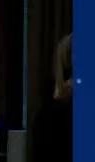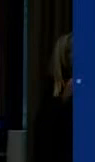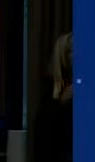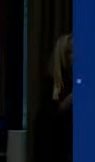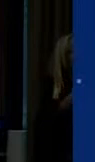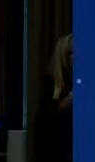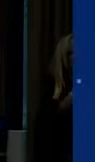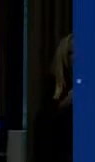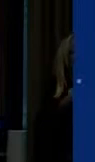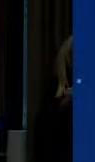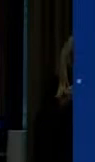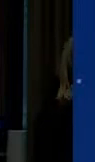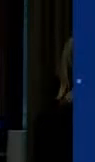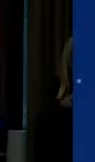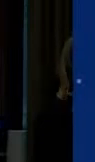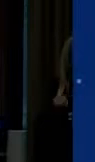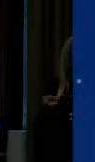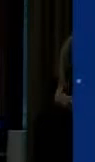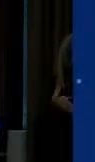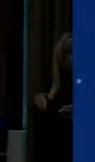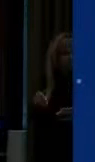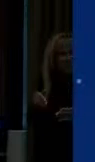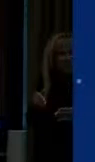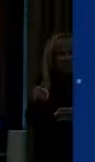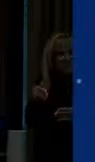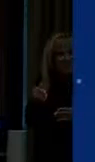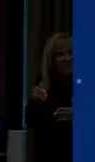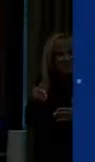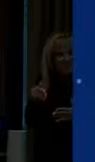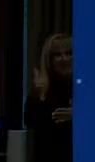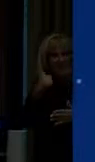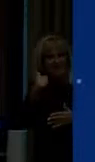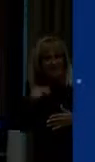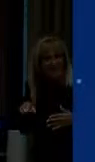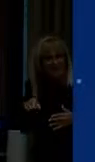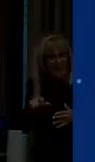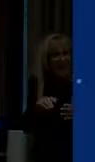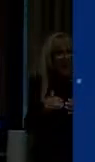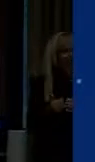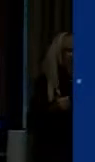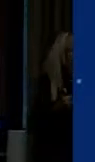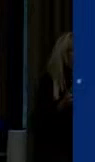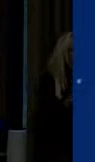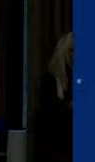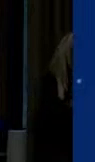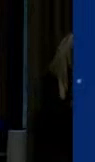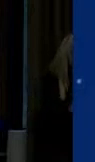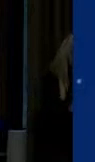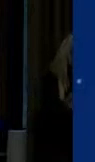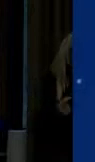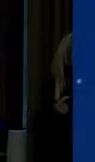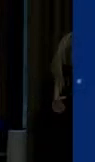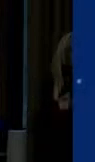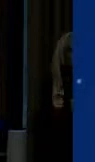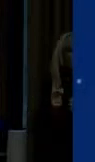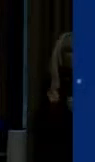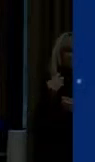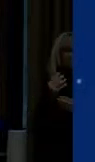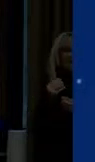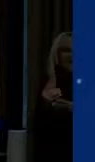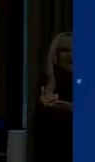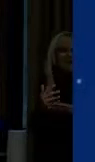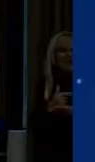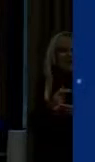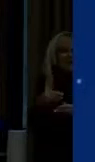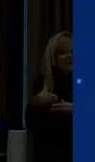them millions of dollars to have this going every day, how are they keeping it free? What are they doing with the data that they're collecting? Are they